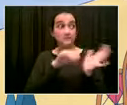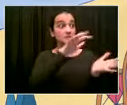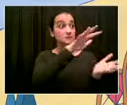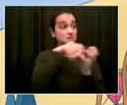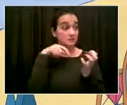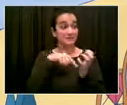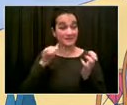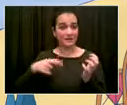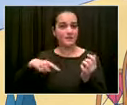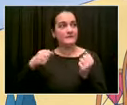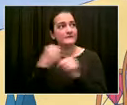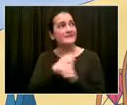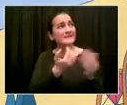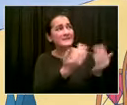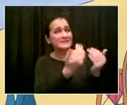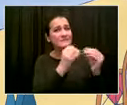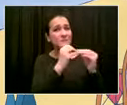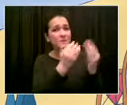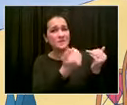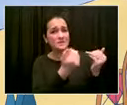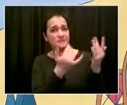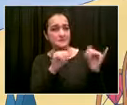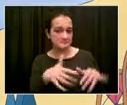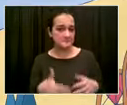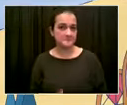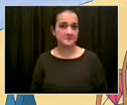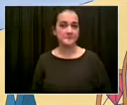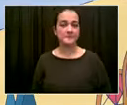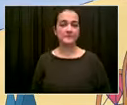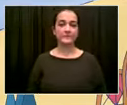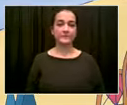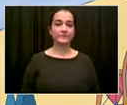Our next question goes to Elizabeth Kim from Gothamist.